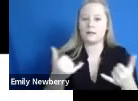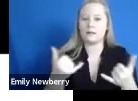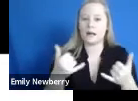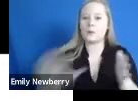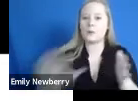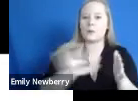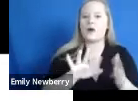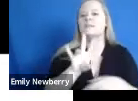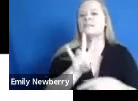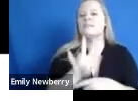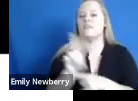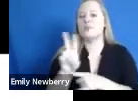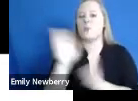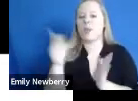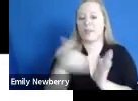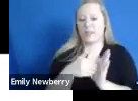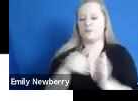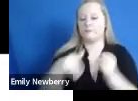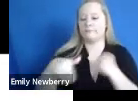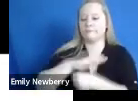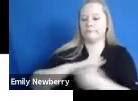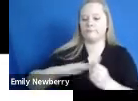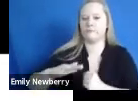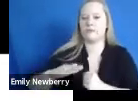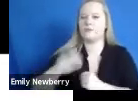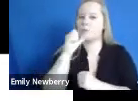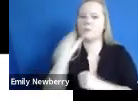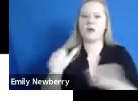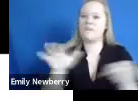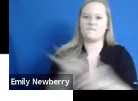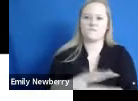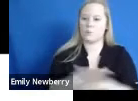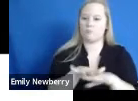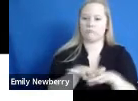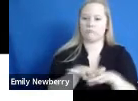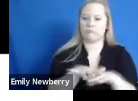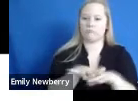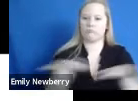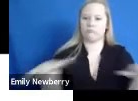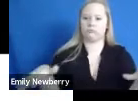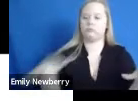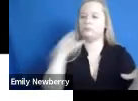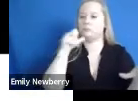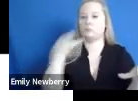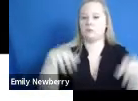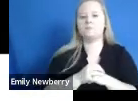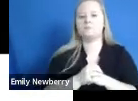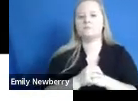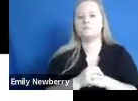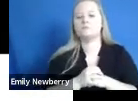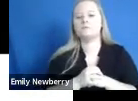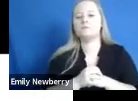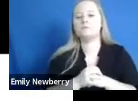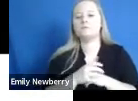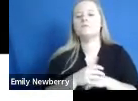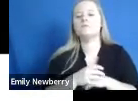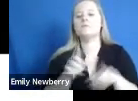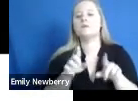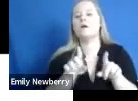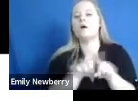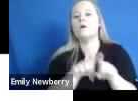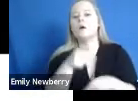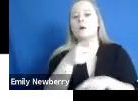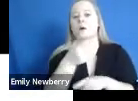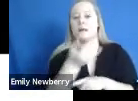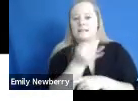72,000 acres right now. So we're not completely done with the build out of our project. The project began in 1964, as you can